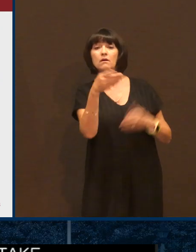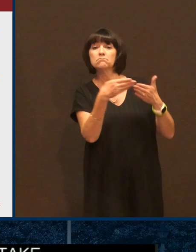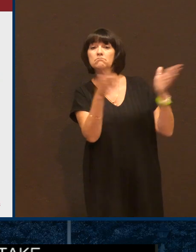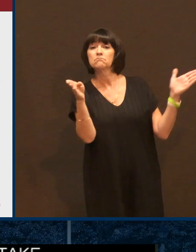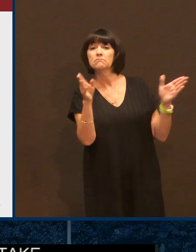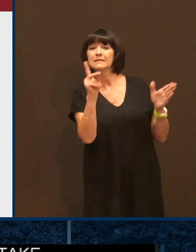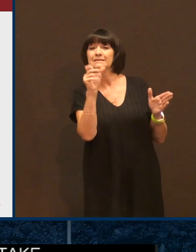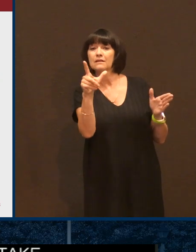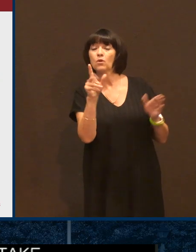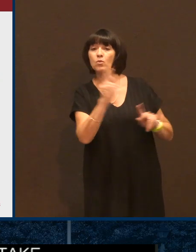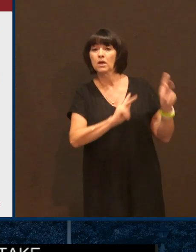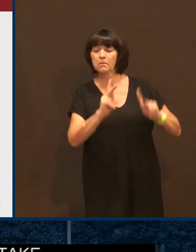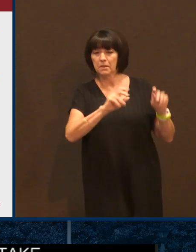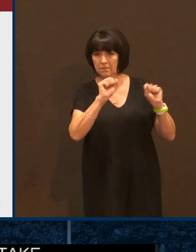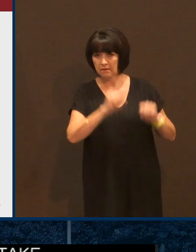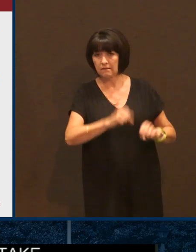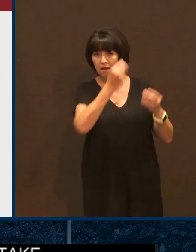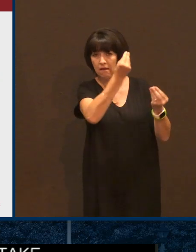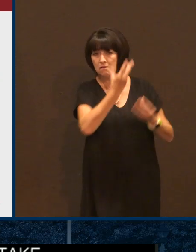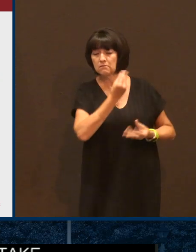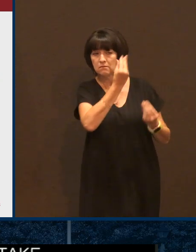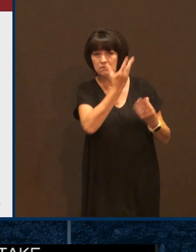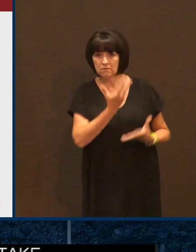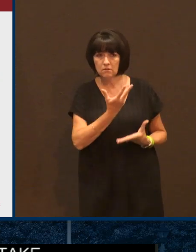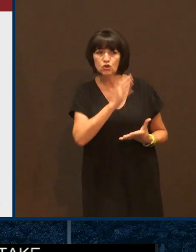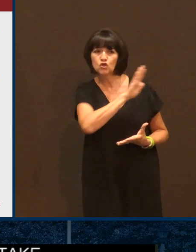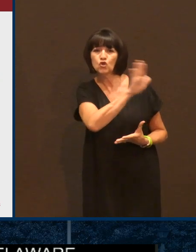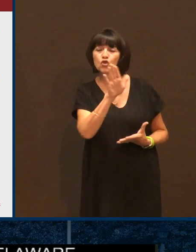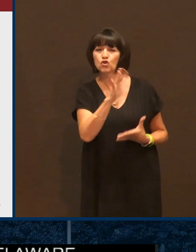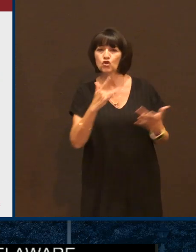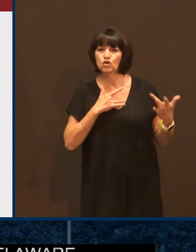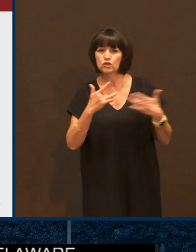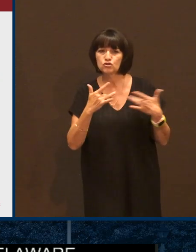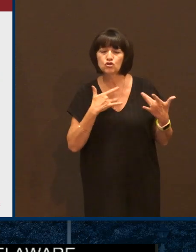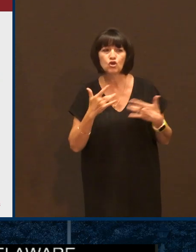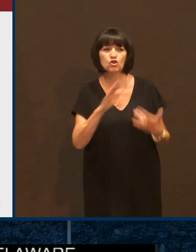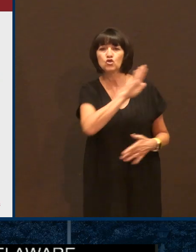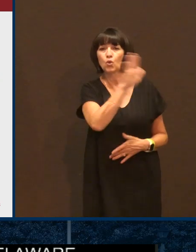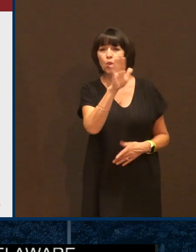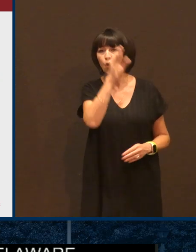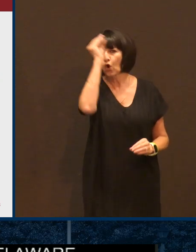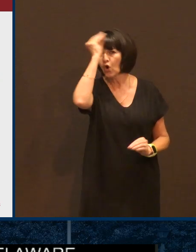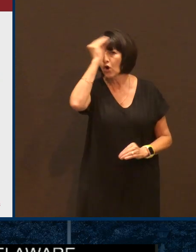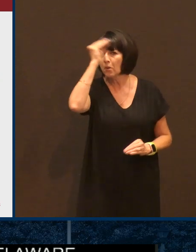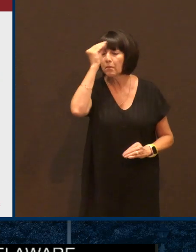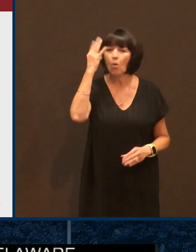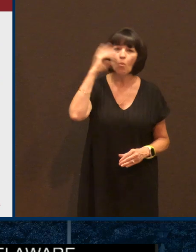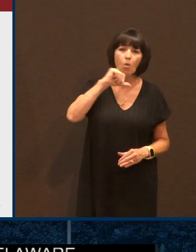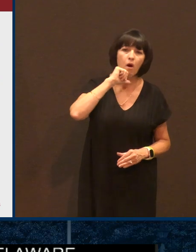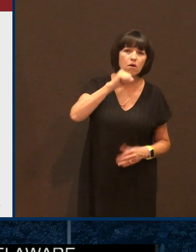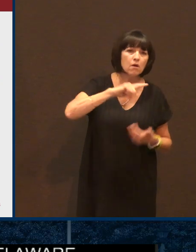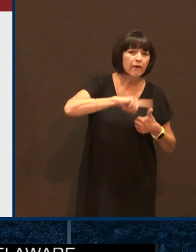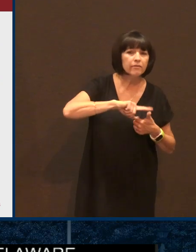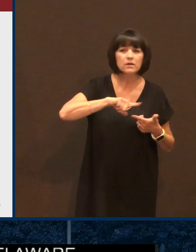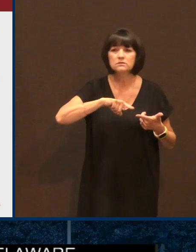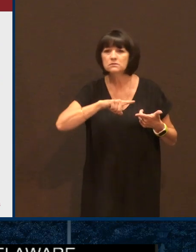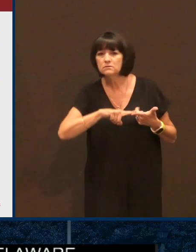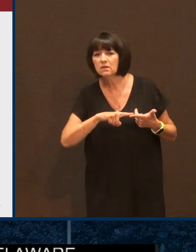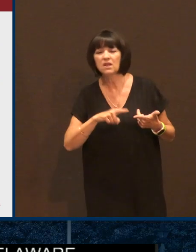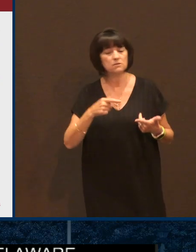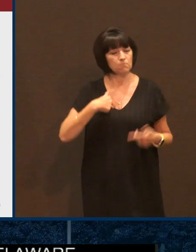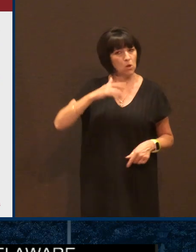us opinions, concerns, ideas for how we could accomplish the educating of our students in the